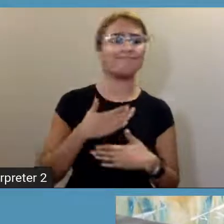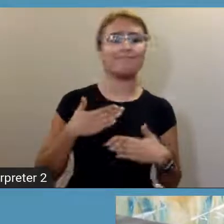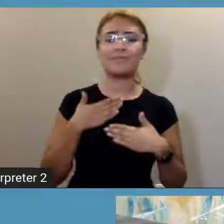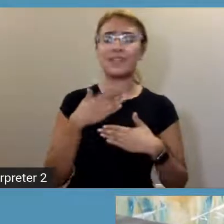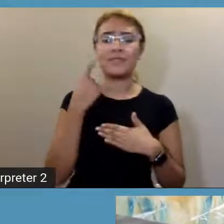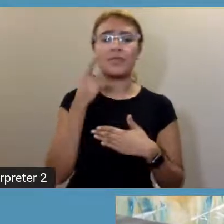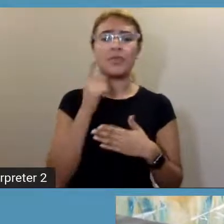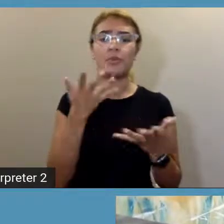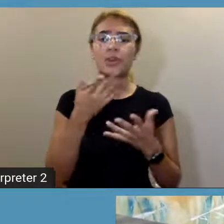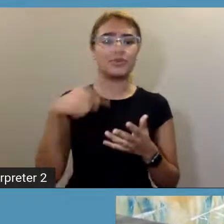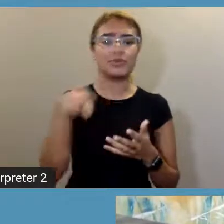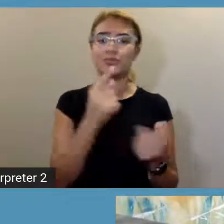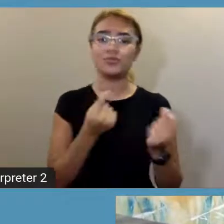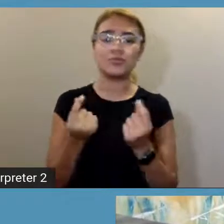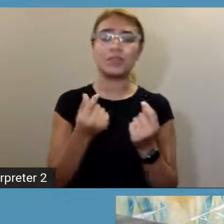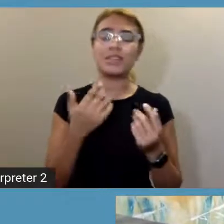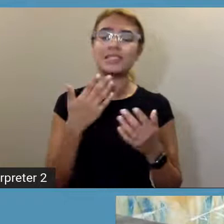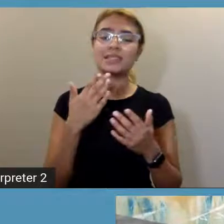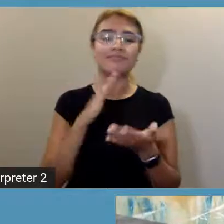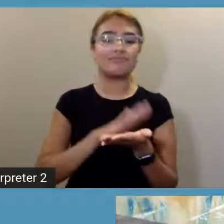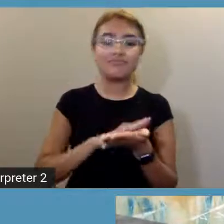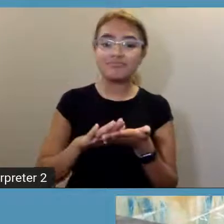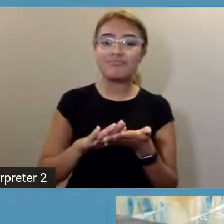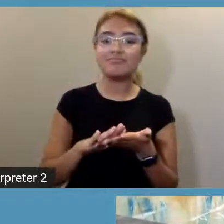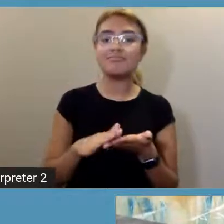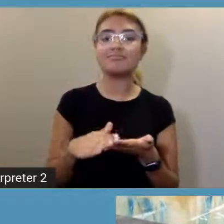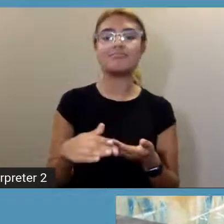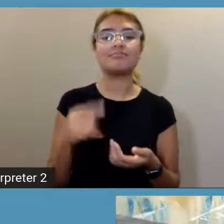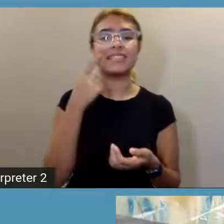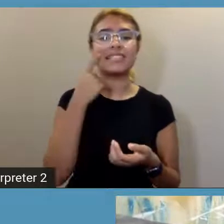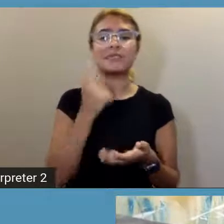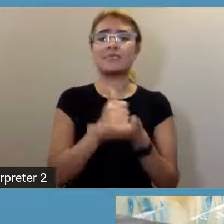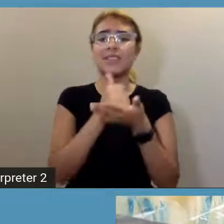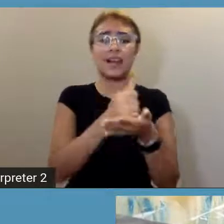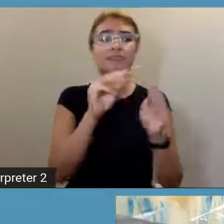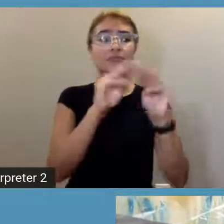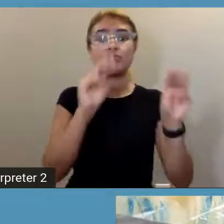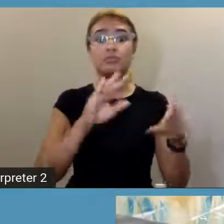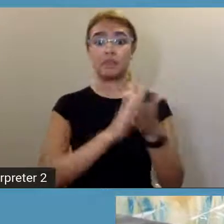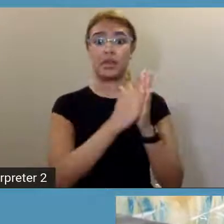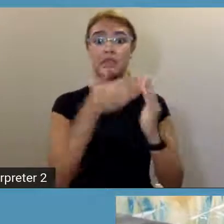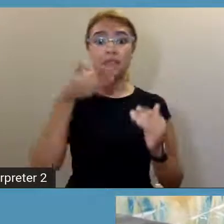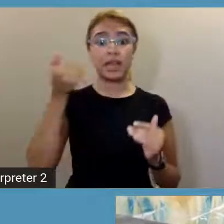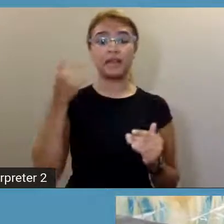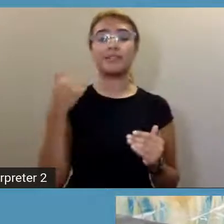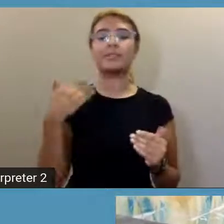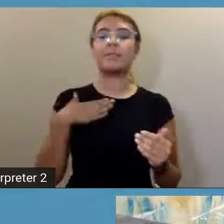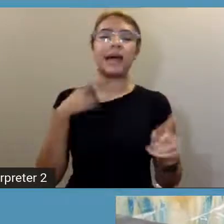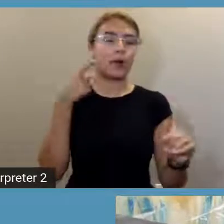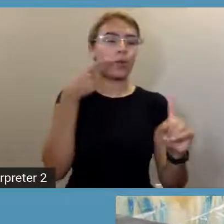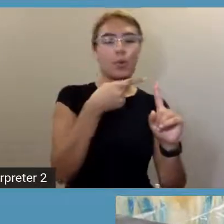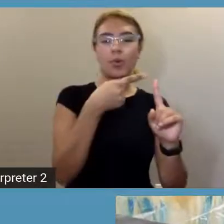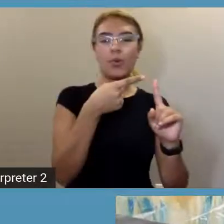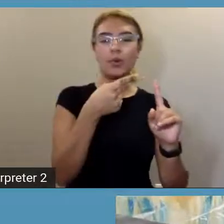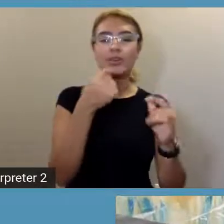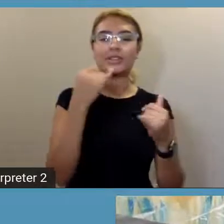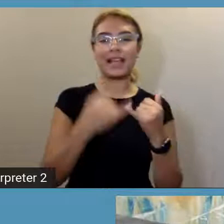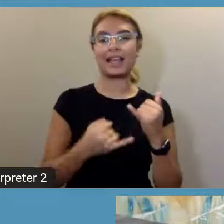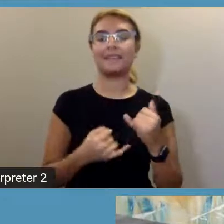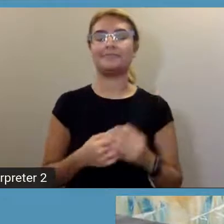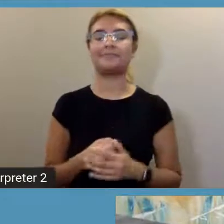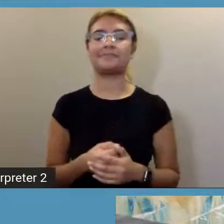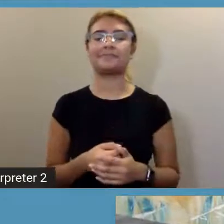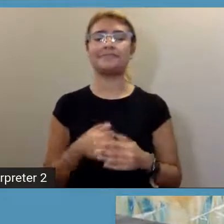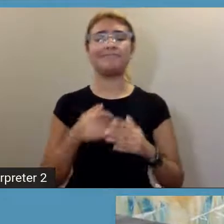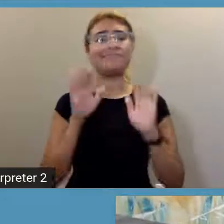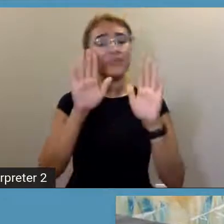a very, very nice thing. And I think it will help museums become better, which is my goal in the end. Wonderful. Thank